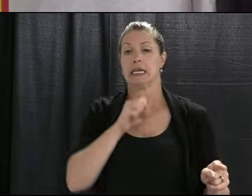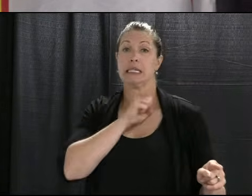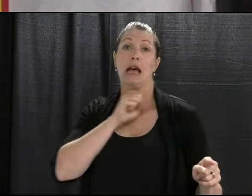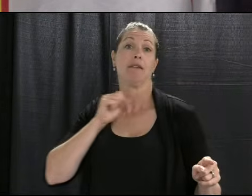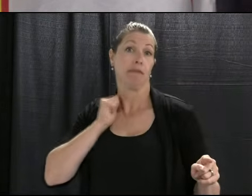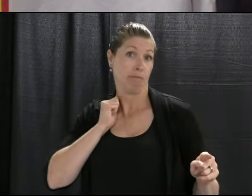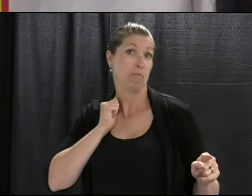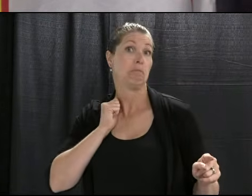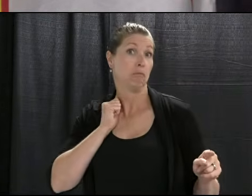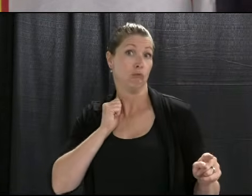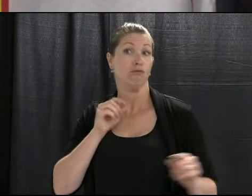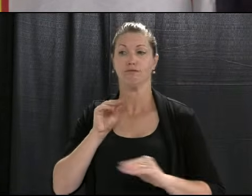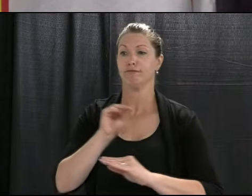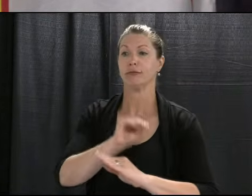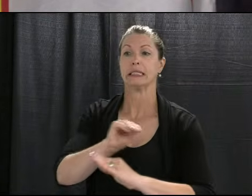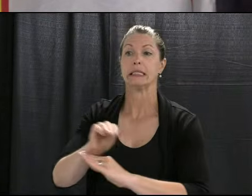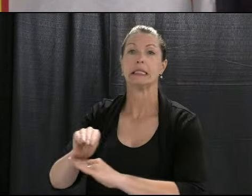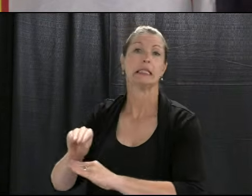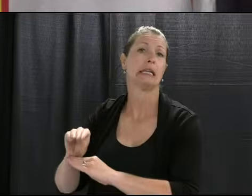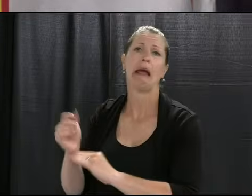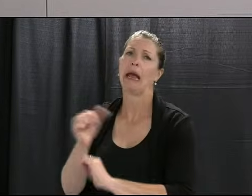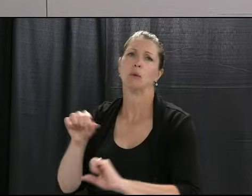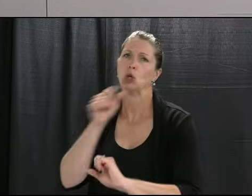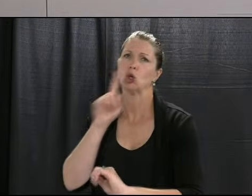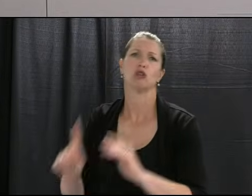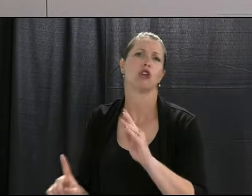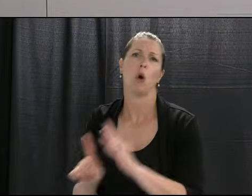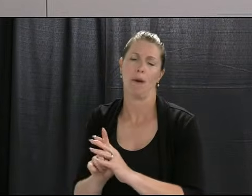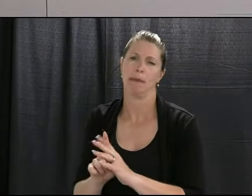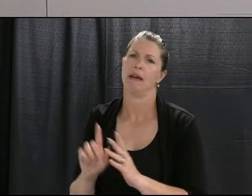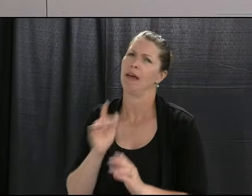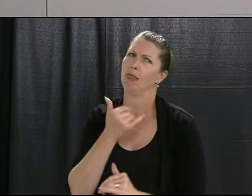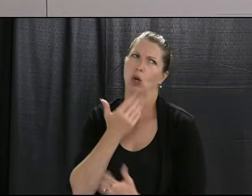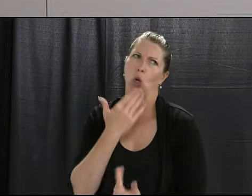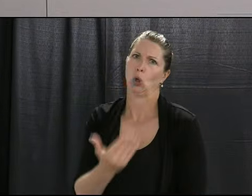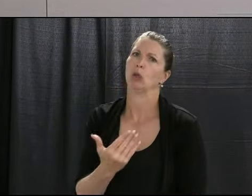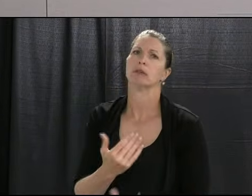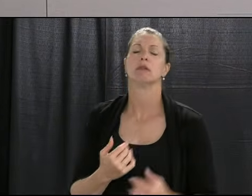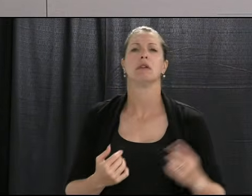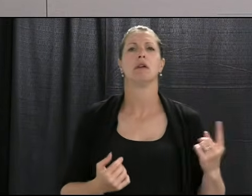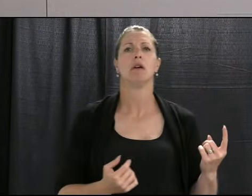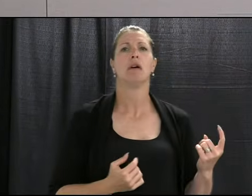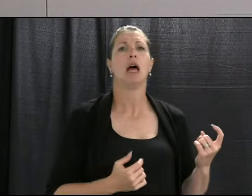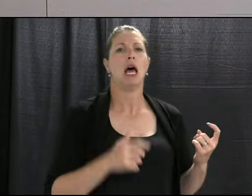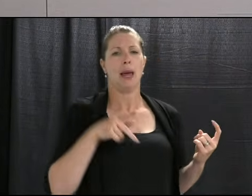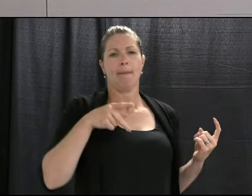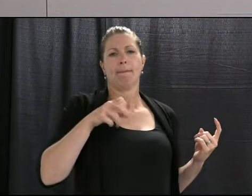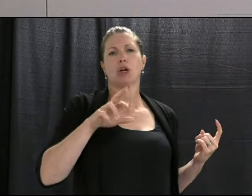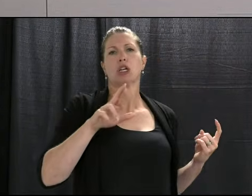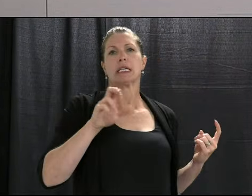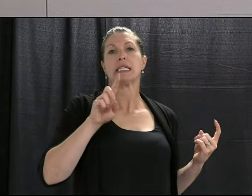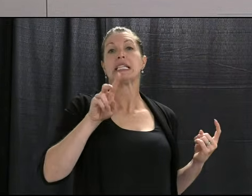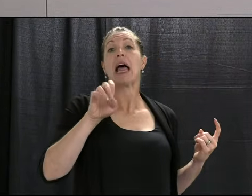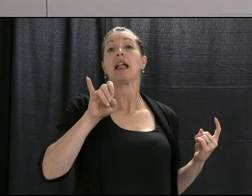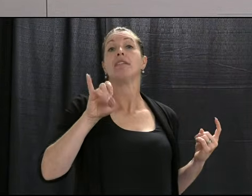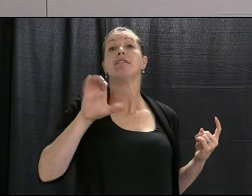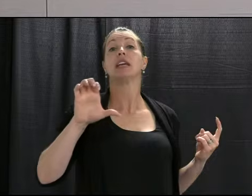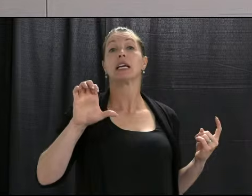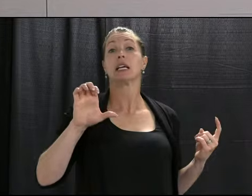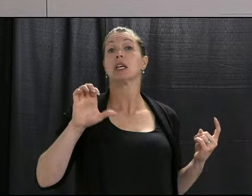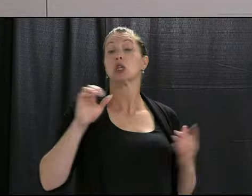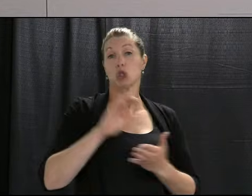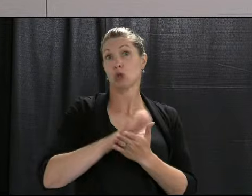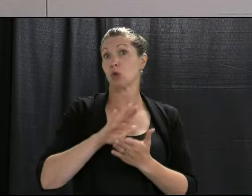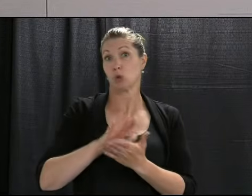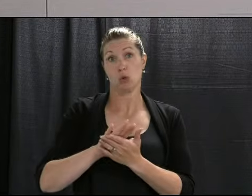feed those that turn up, and they're very good at doing that. And just to be clear to people, who are at Persalvic School and people in Victoria, Victoria is